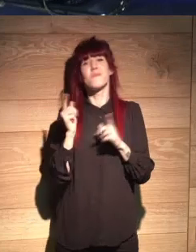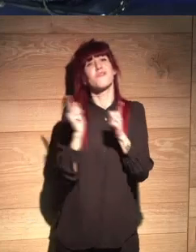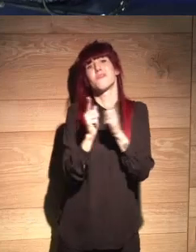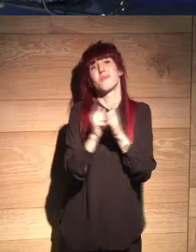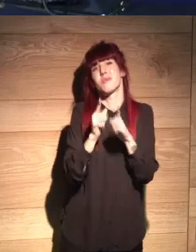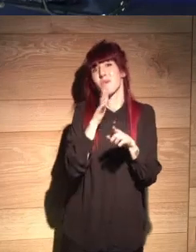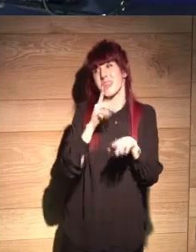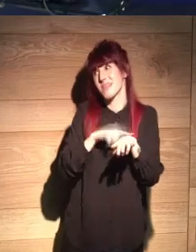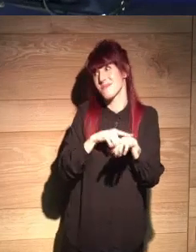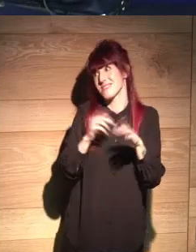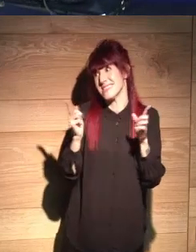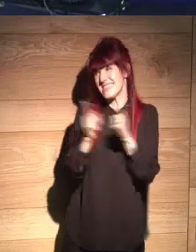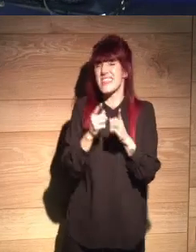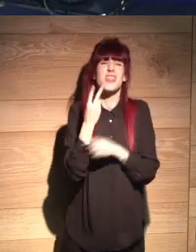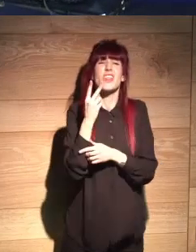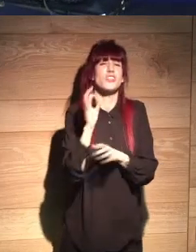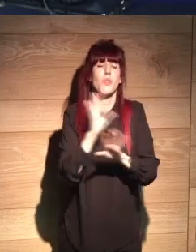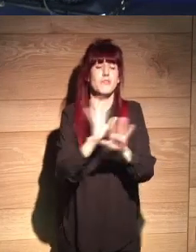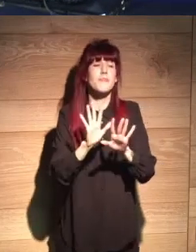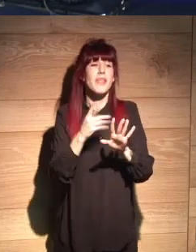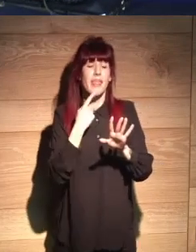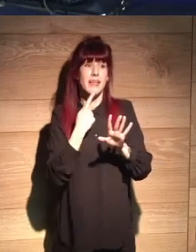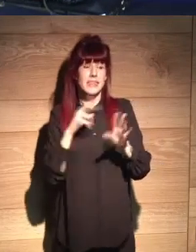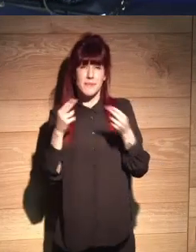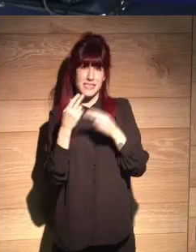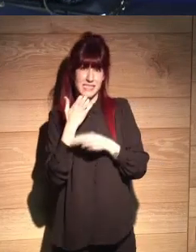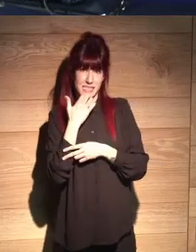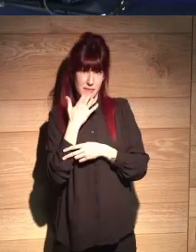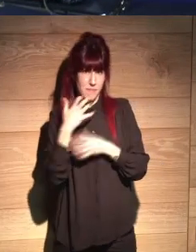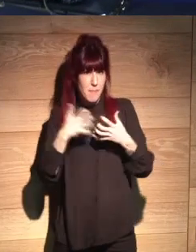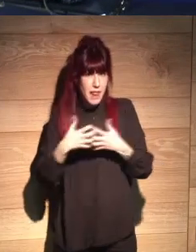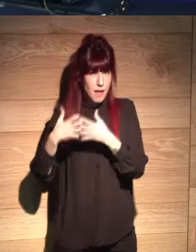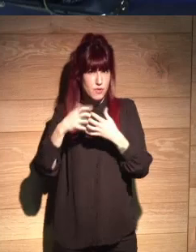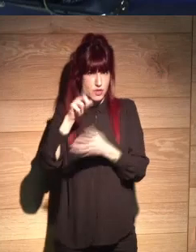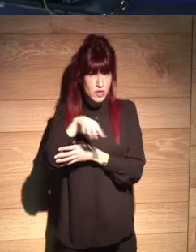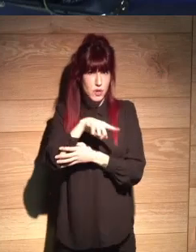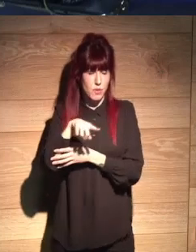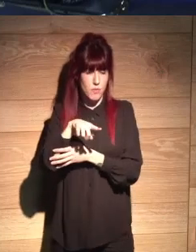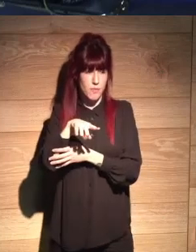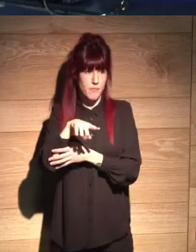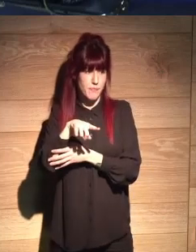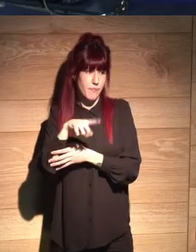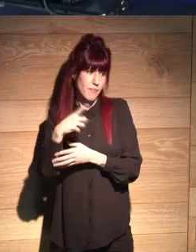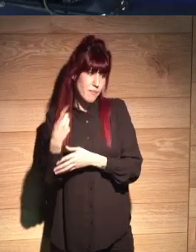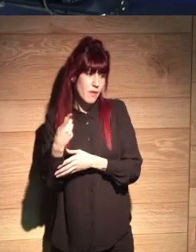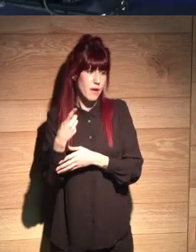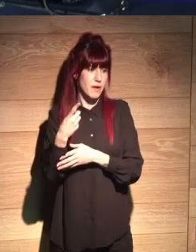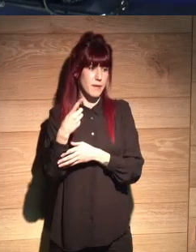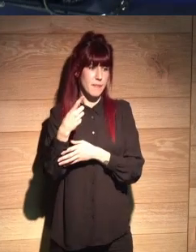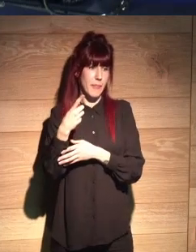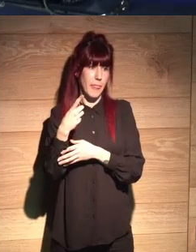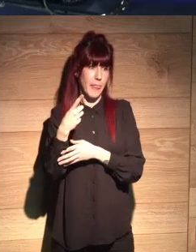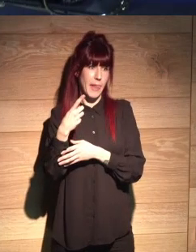because we haven't got more time. 2 seconds. If we fight for it or not. We are not fighting for